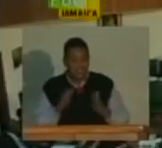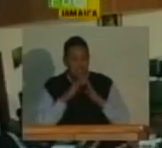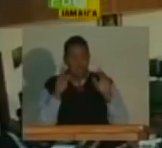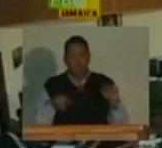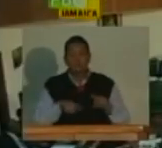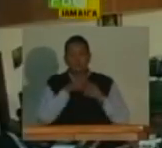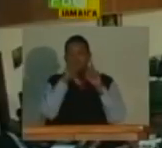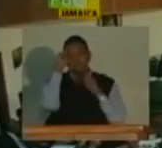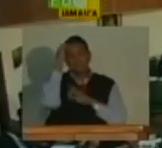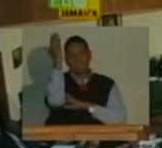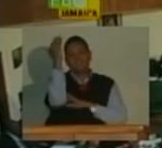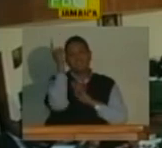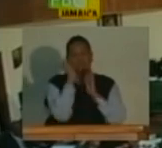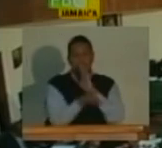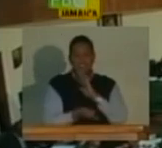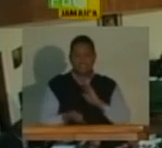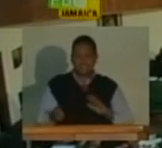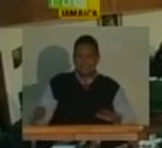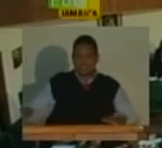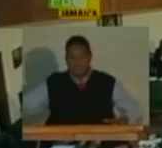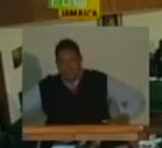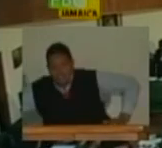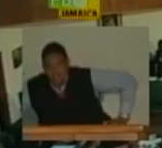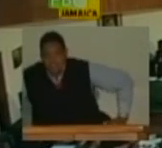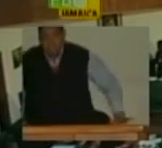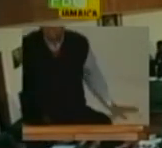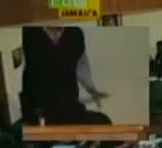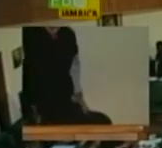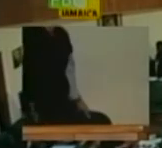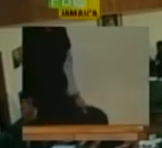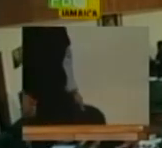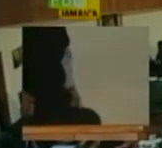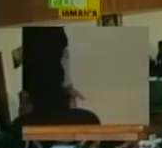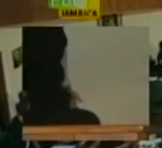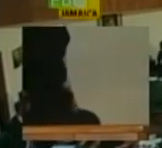minutes. I'm Leslie Enchaud for CEEN Caribbean News.